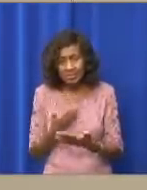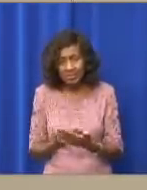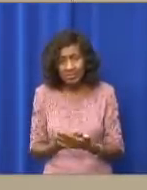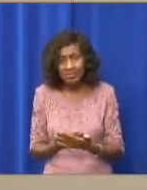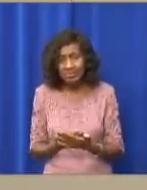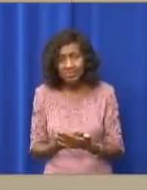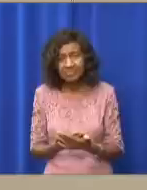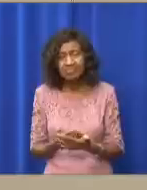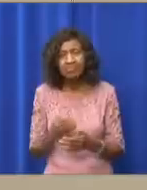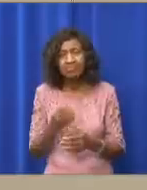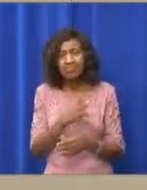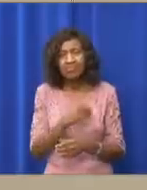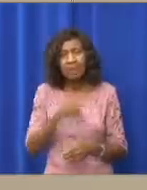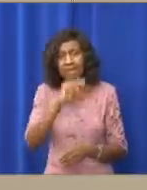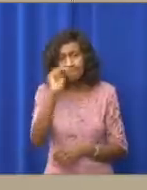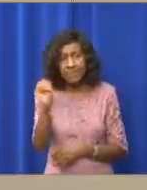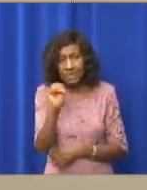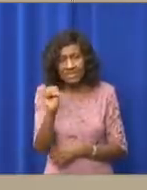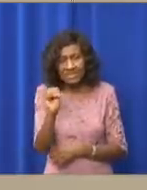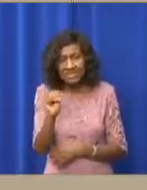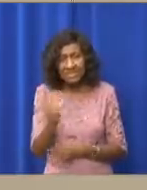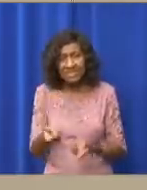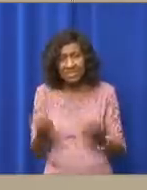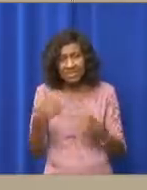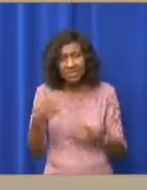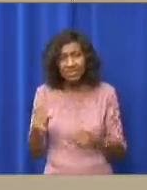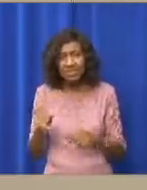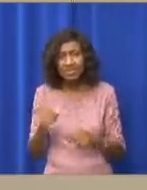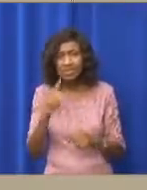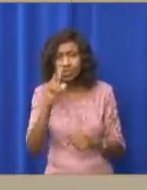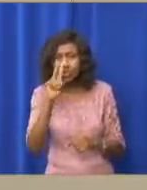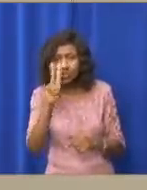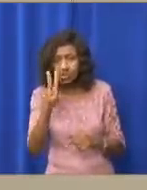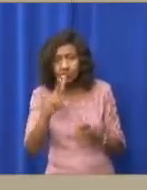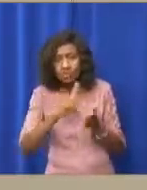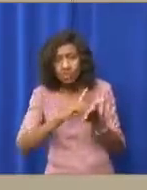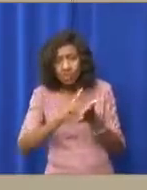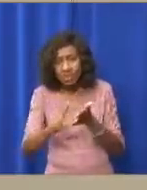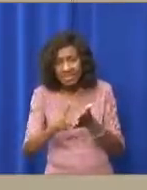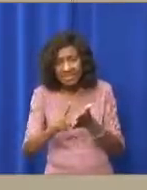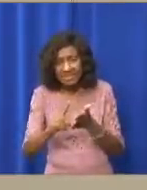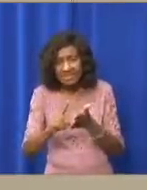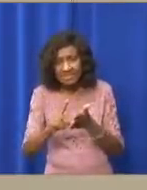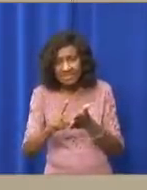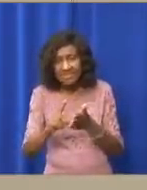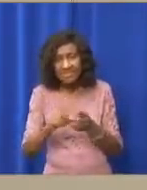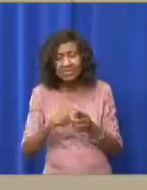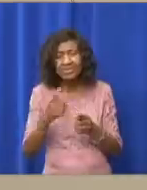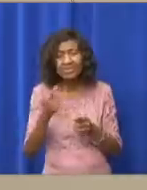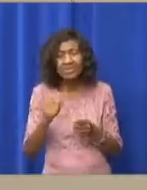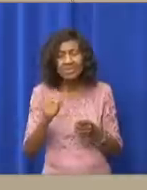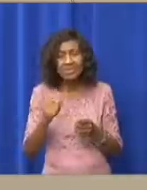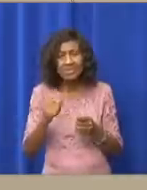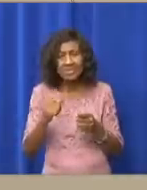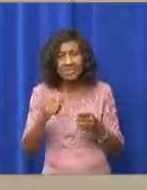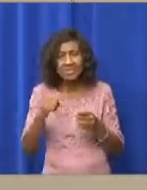And Monday coming will be 2 weeks since we imposed the last set of